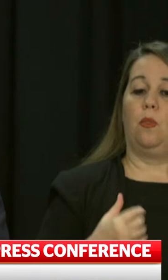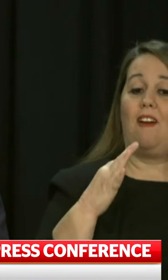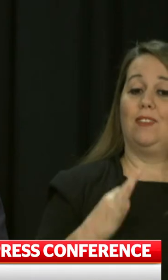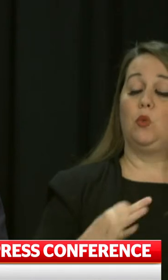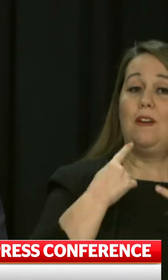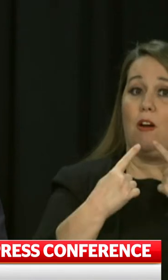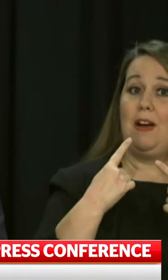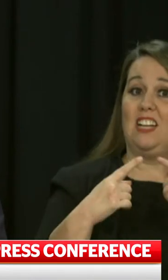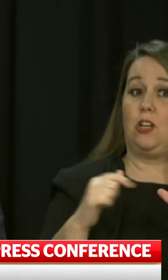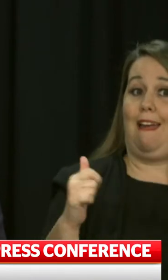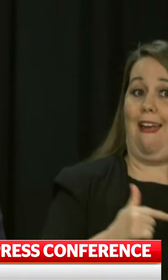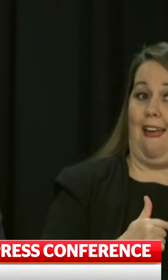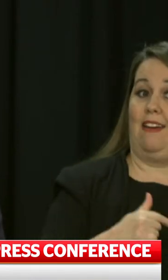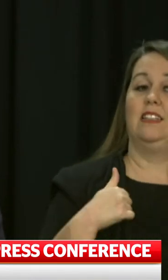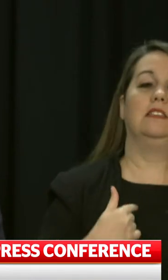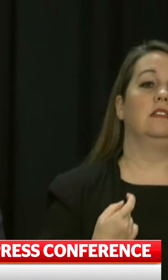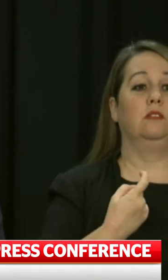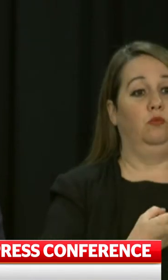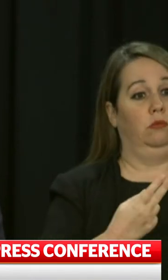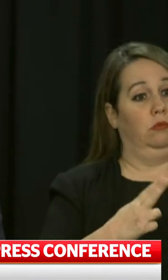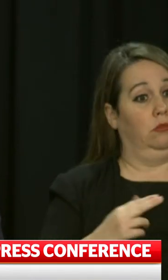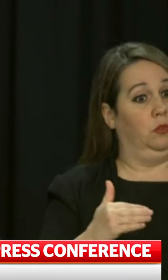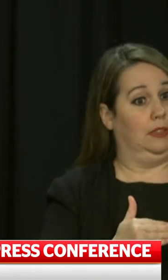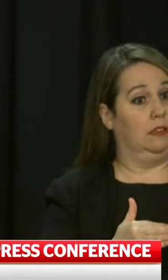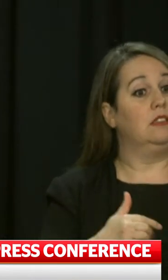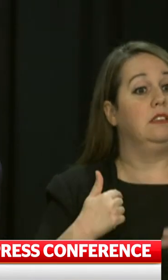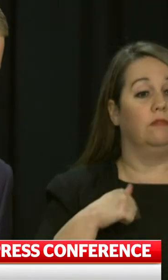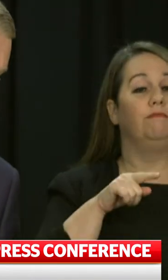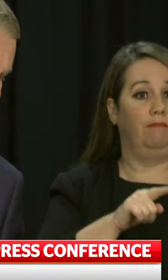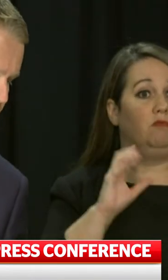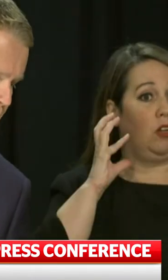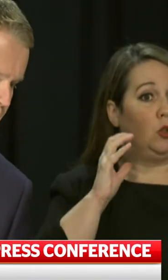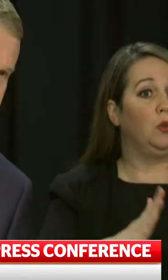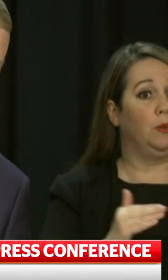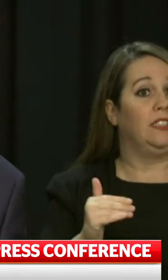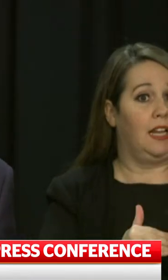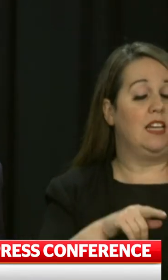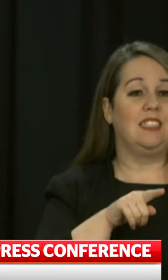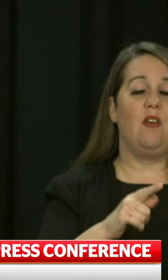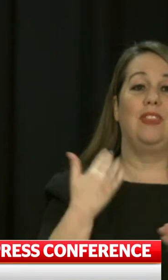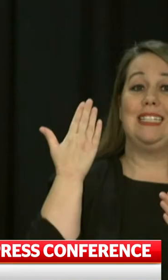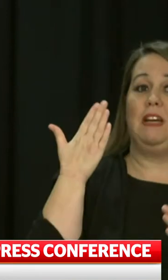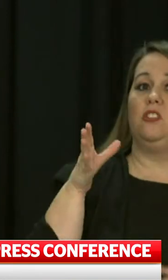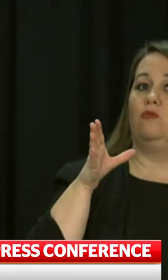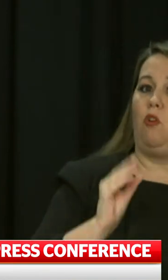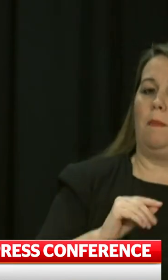has released the transcript of the speech that Kitty Allen